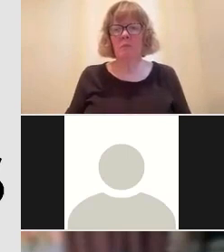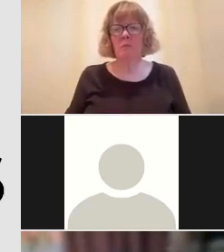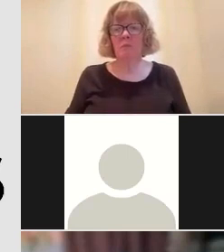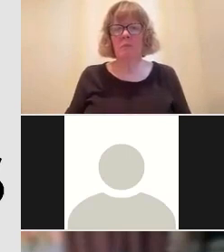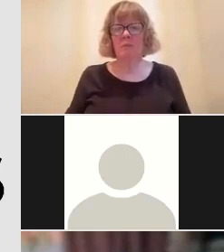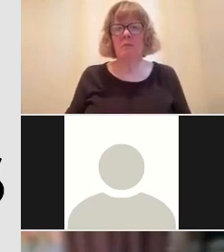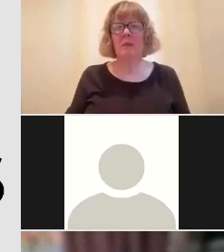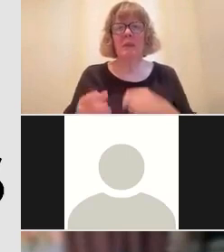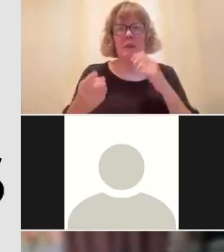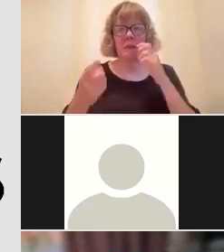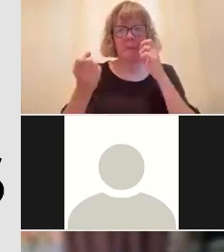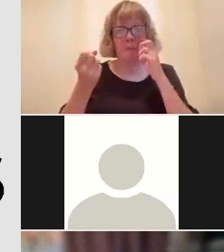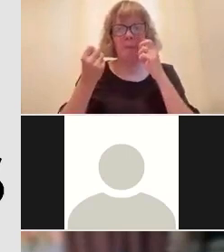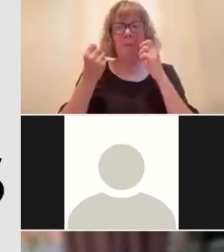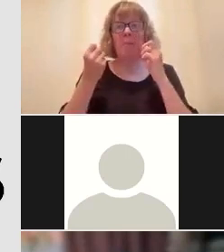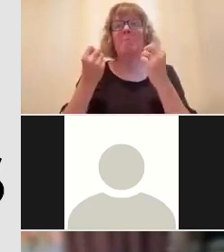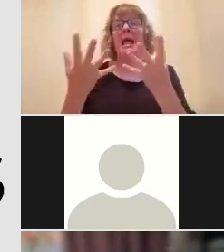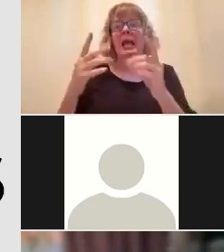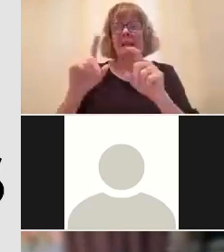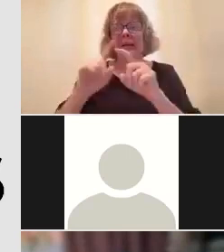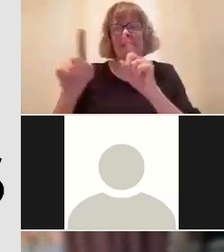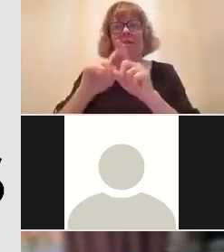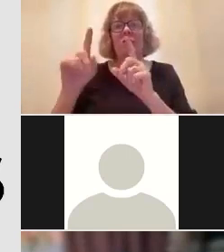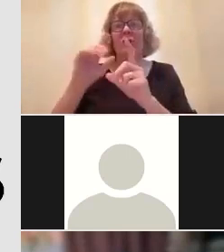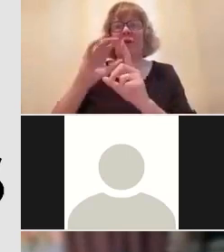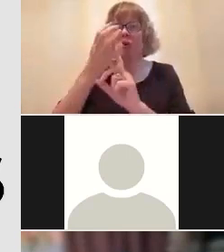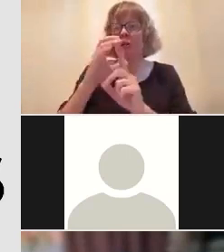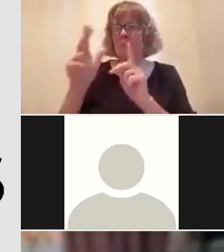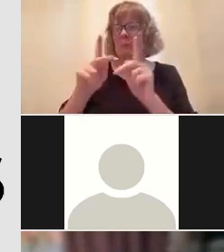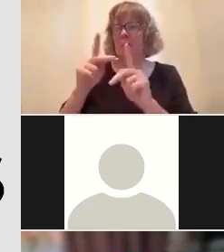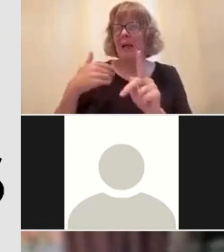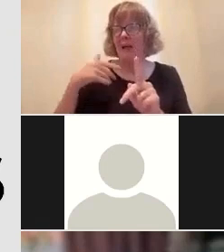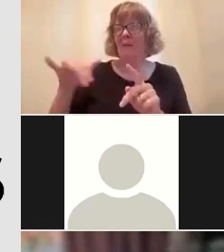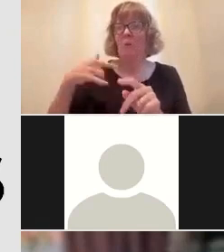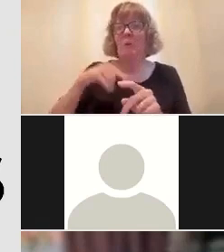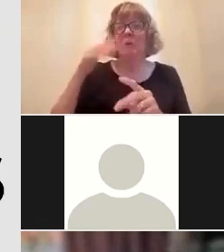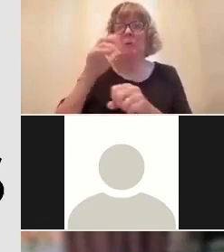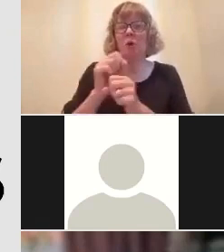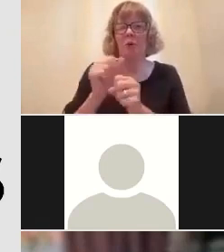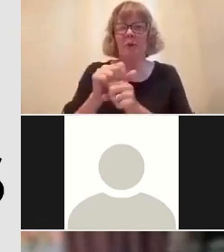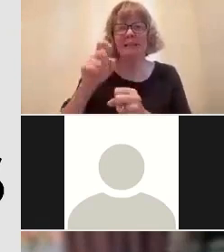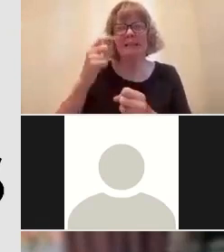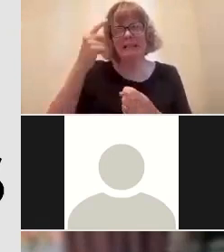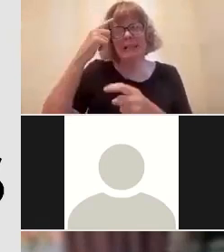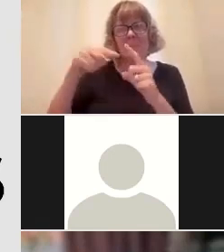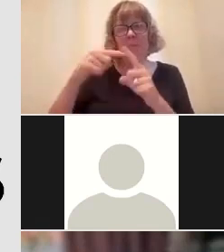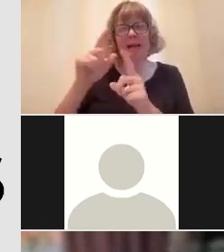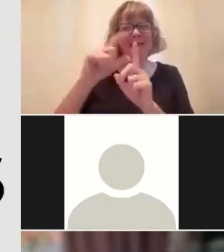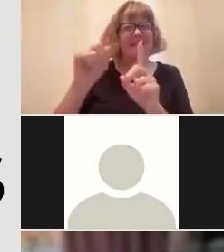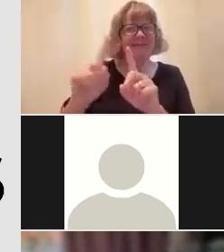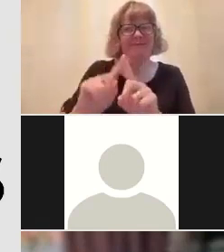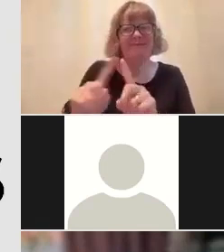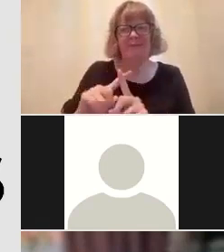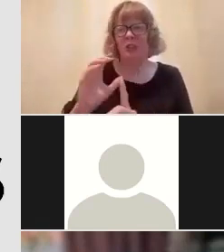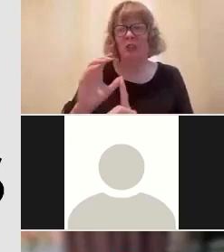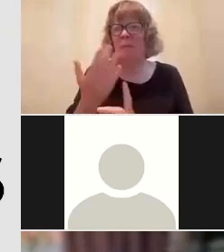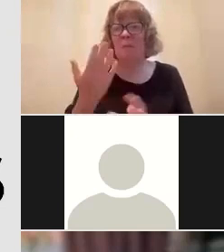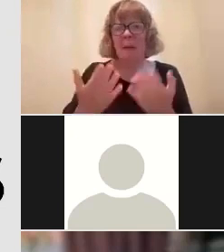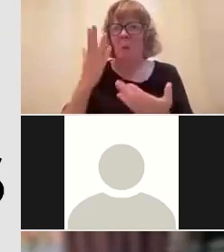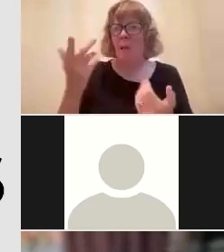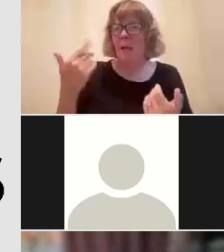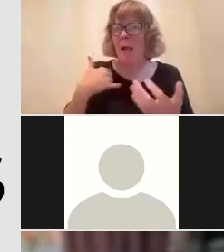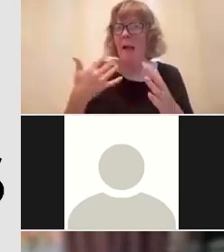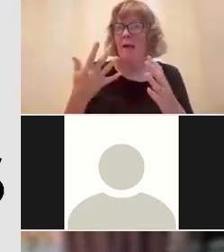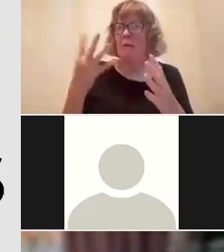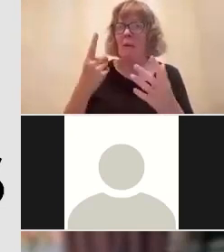There's lots of different cultures of people that we're going to be working with. We need to be considerate of different cultures. For example, we may have immigrant